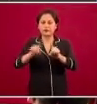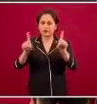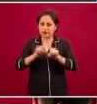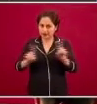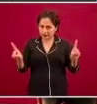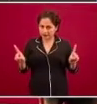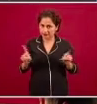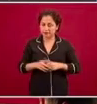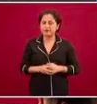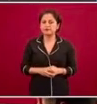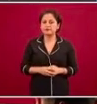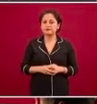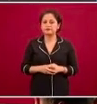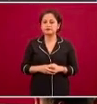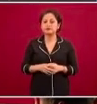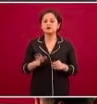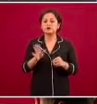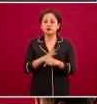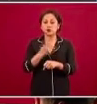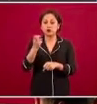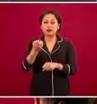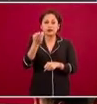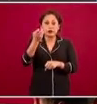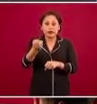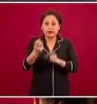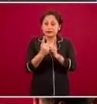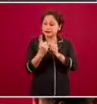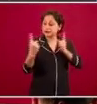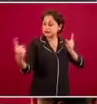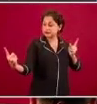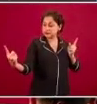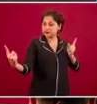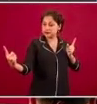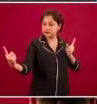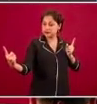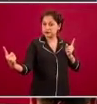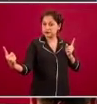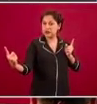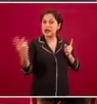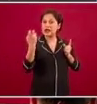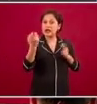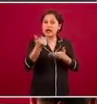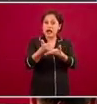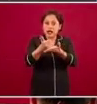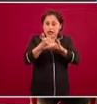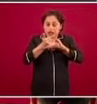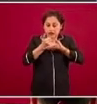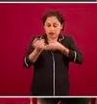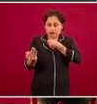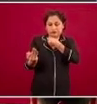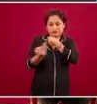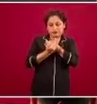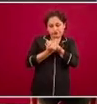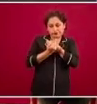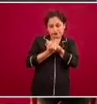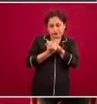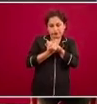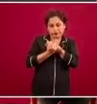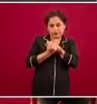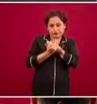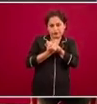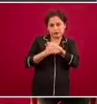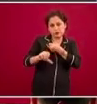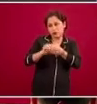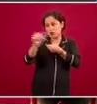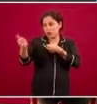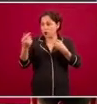what we want to avoid, and that's why we are promoting the two measures, the safe distance, because with the safe distance,